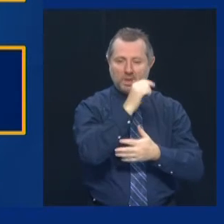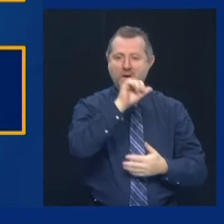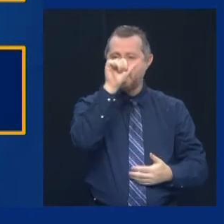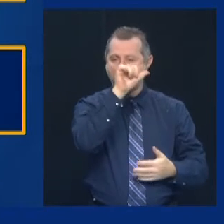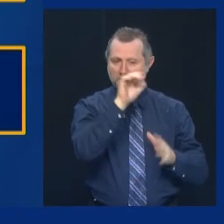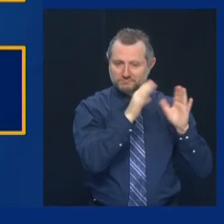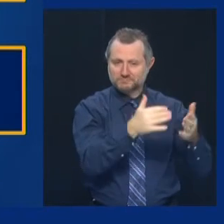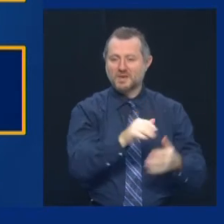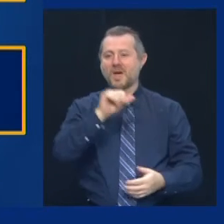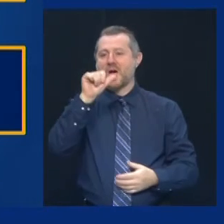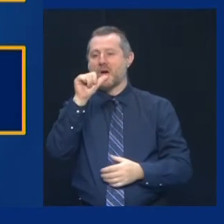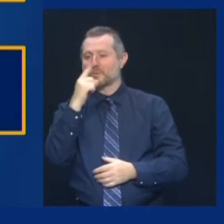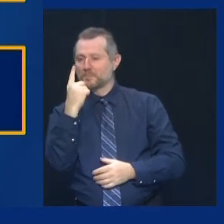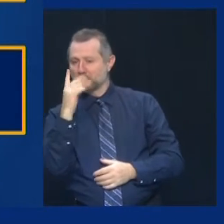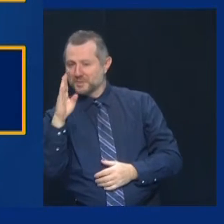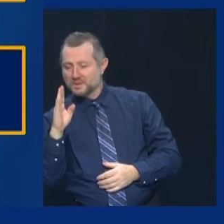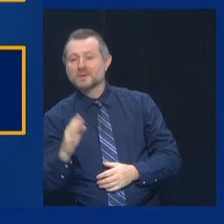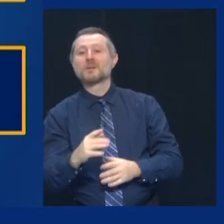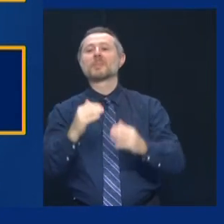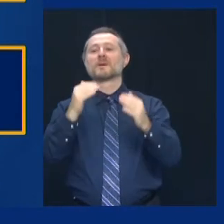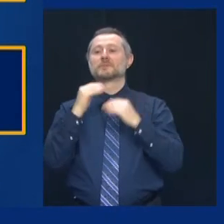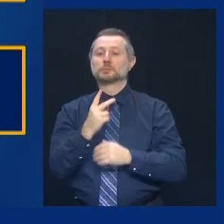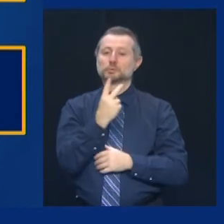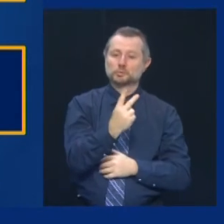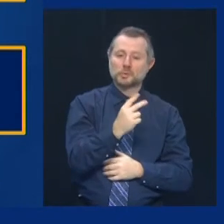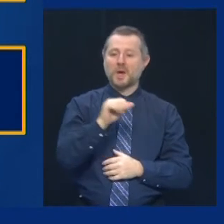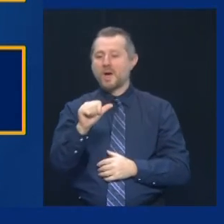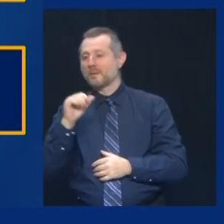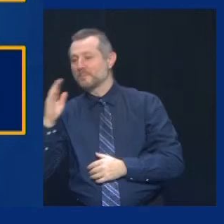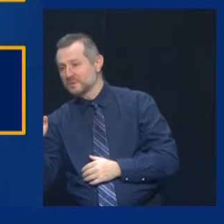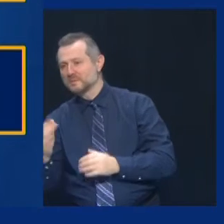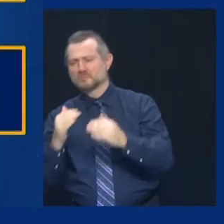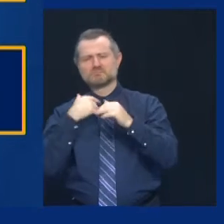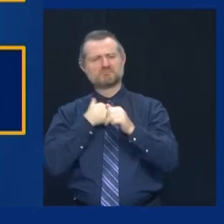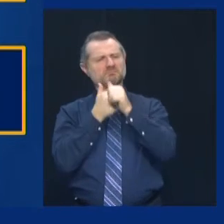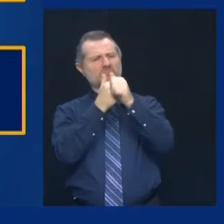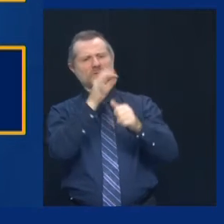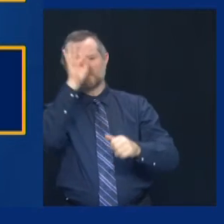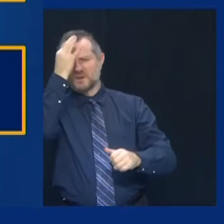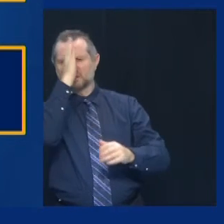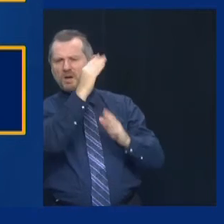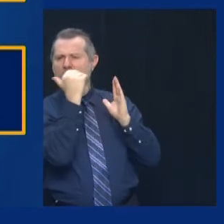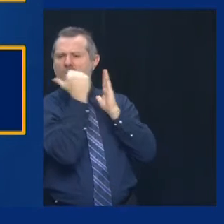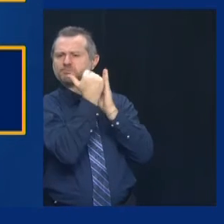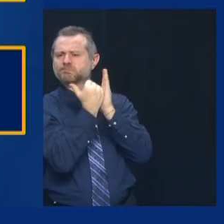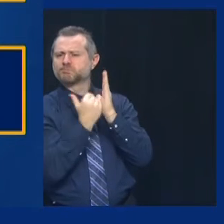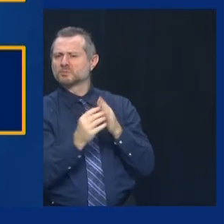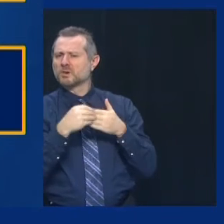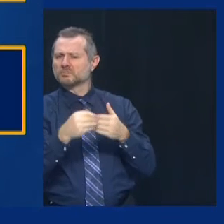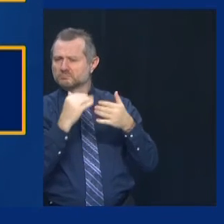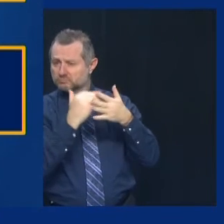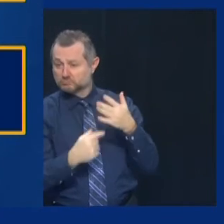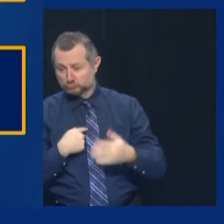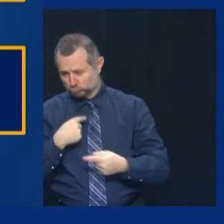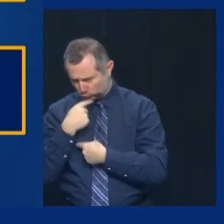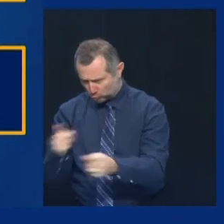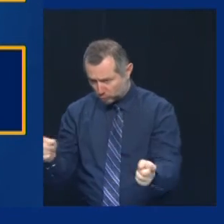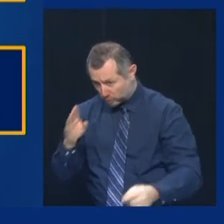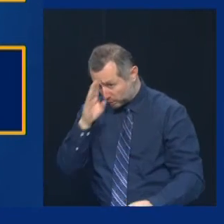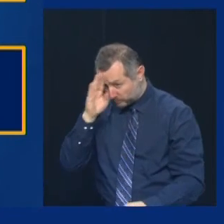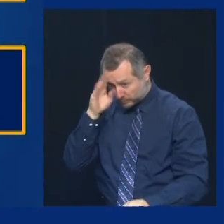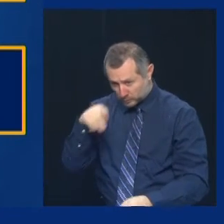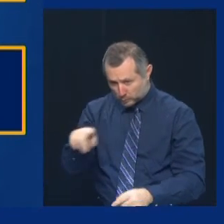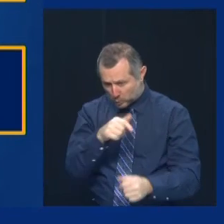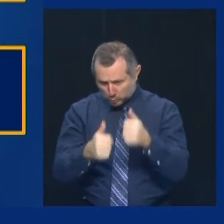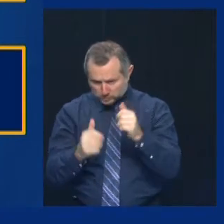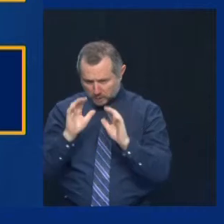And basically, we follow federal advice on that. But we tell the hospital, this is the eligible category,